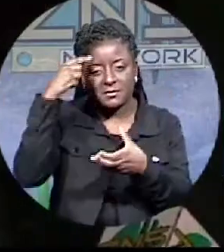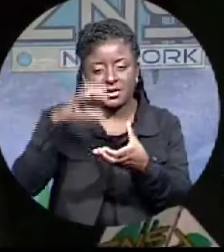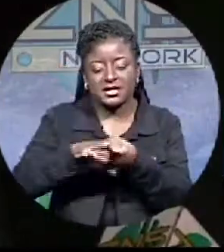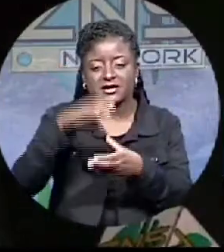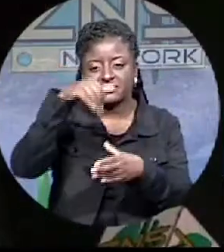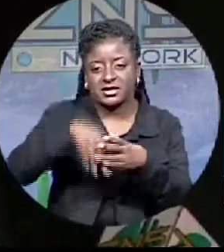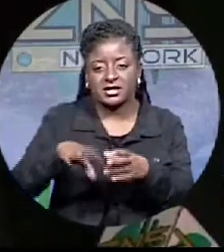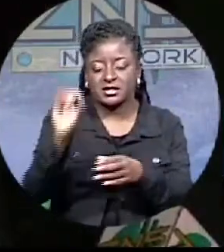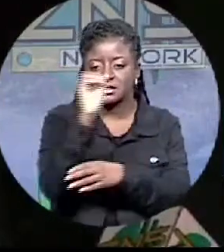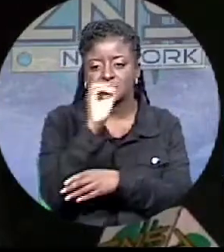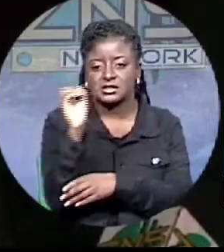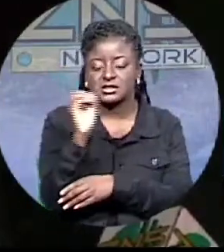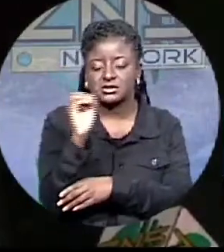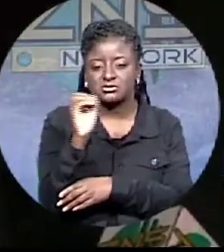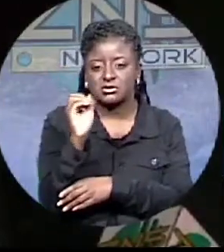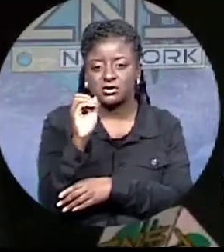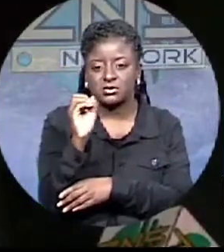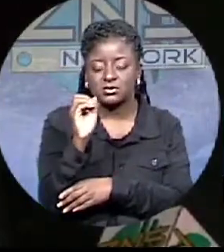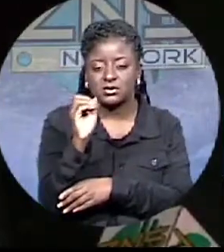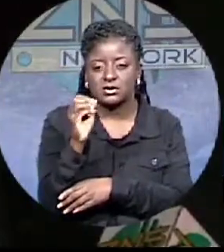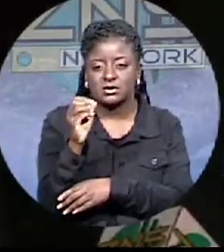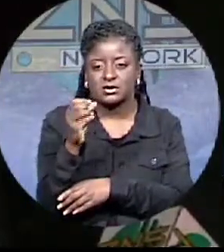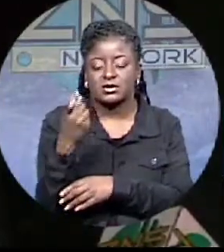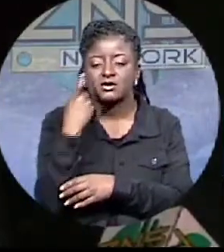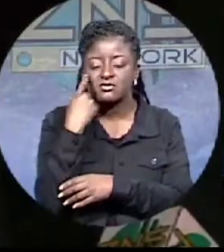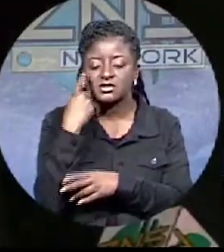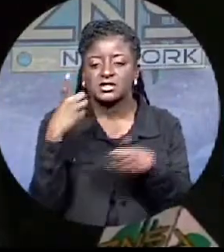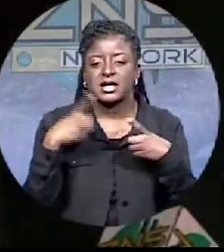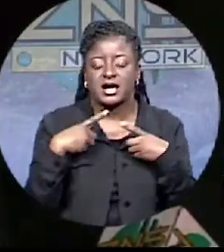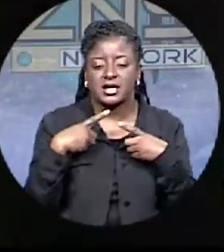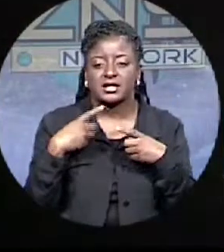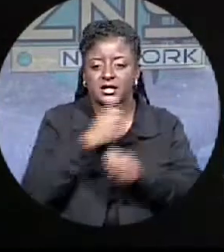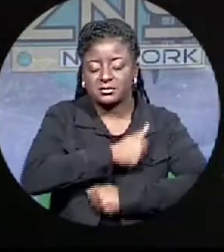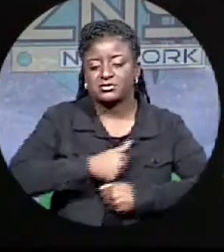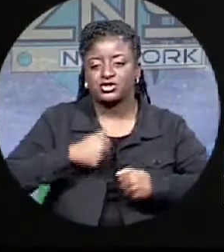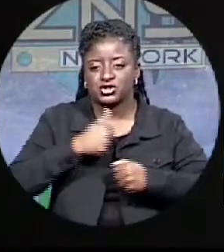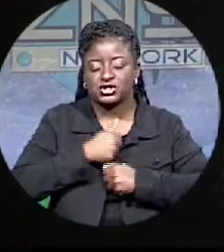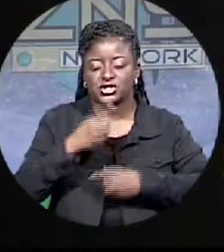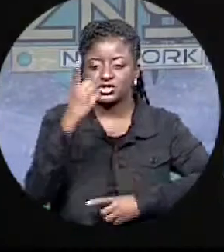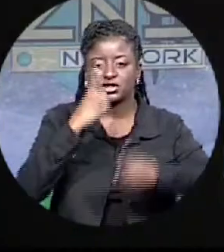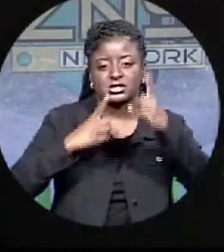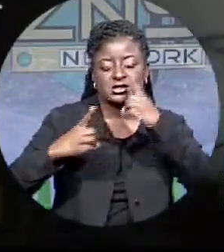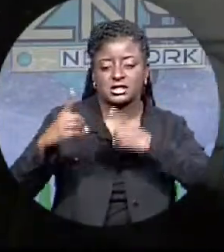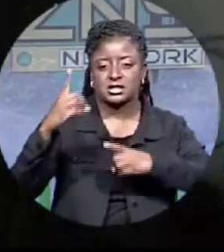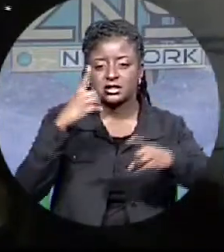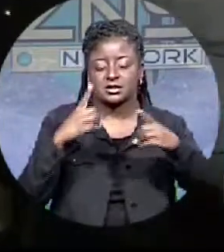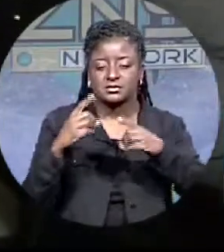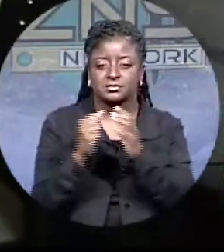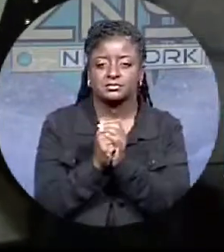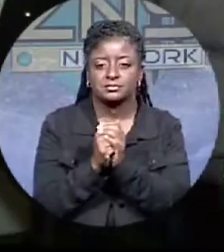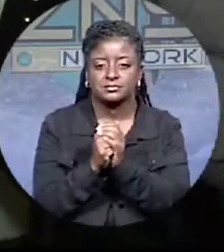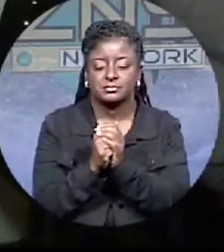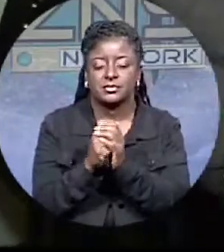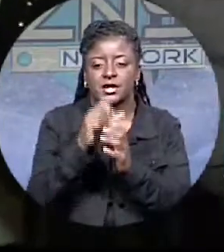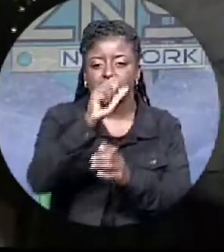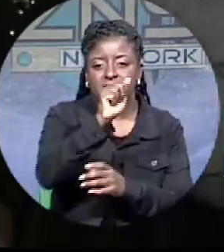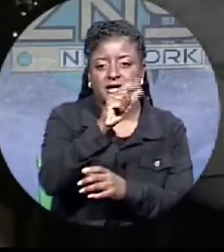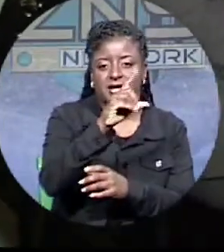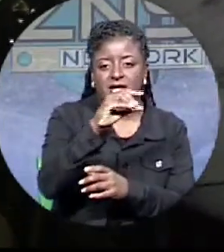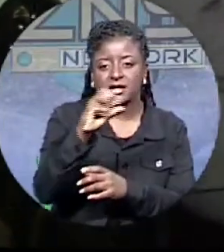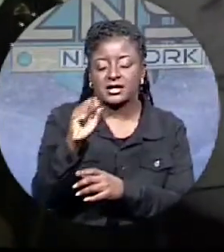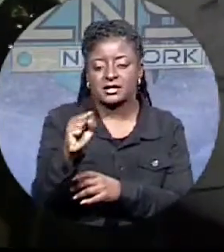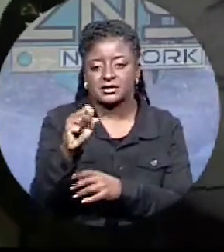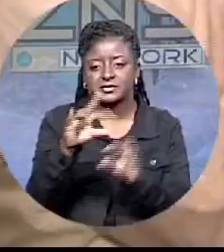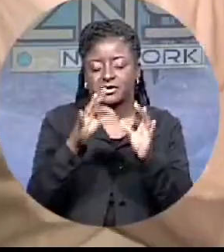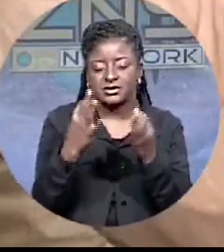recently hosted a donor's appreciation dinner at the John Watling's Distillery at the Buena Vista Estate. AIDS Foundation President